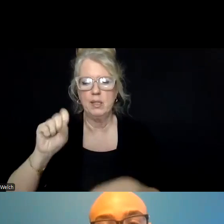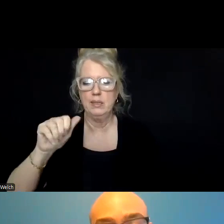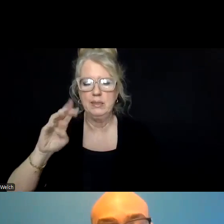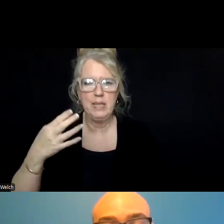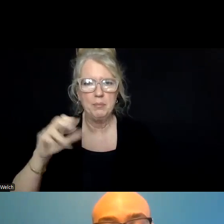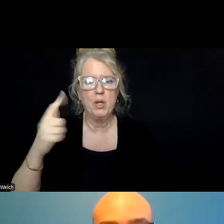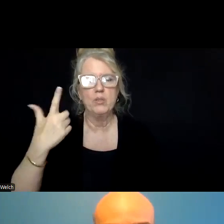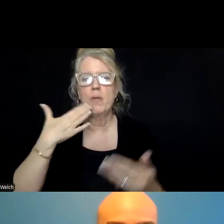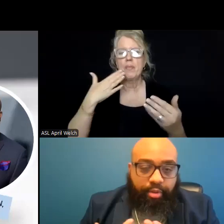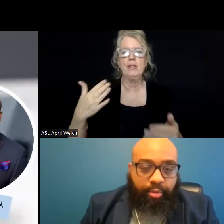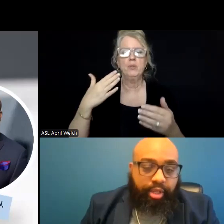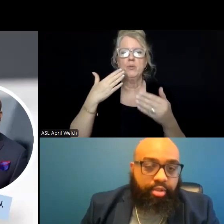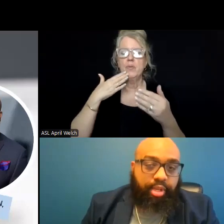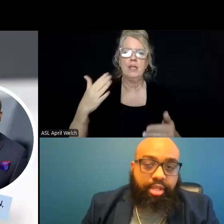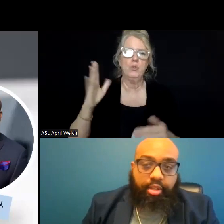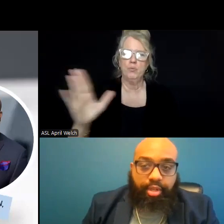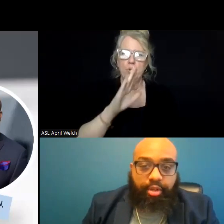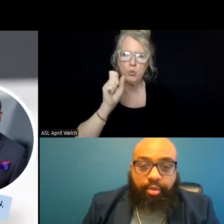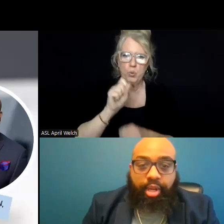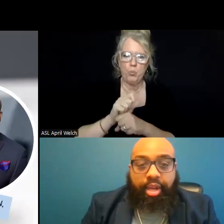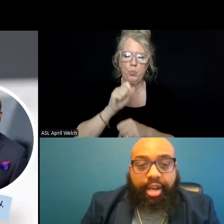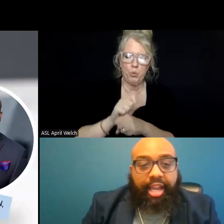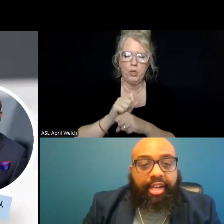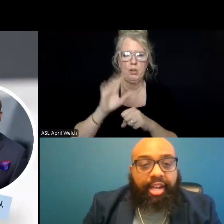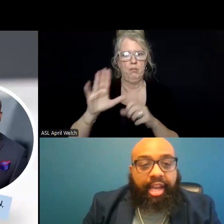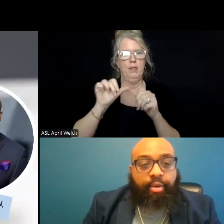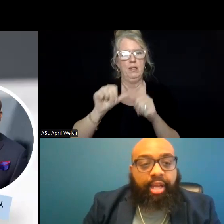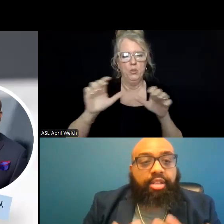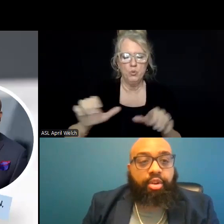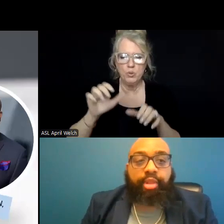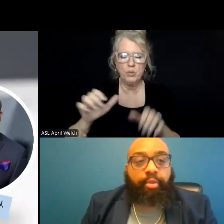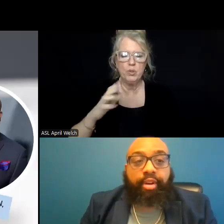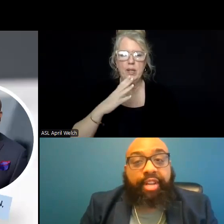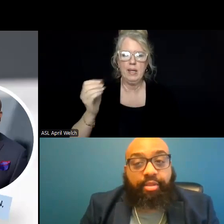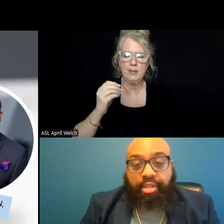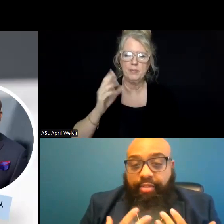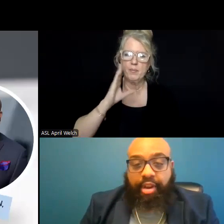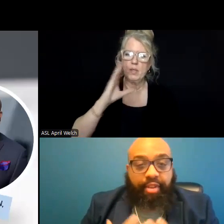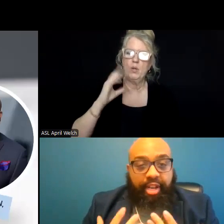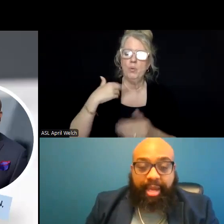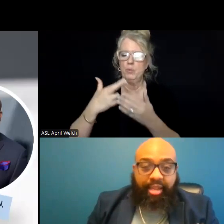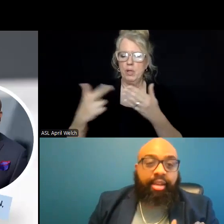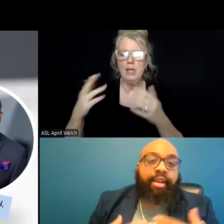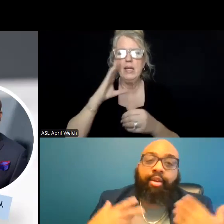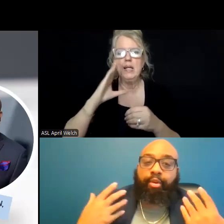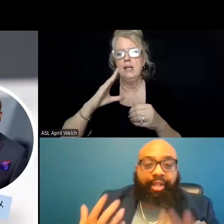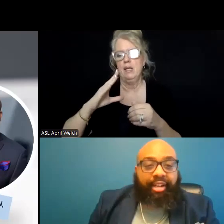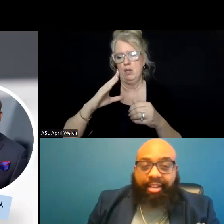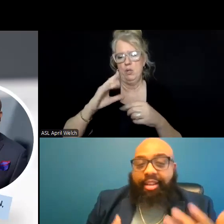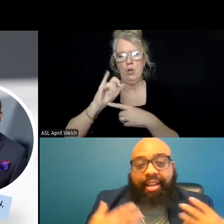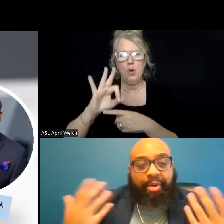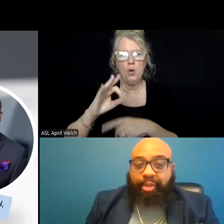thank you for the work that you continue to do day in and day out. And just know that we're a resource. If you ever need me